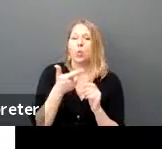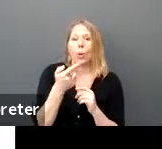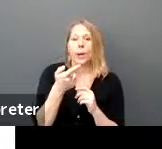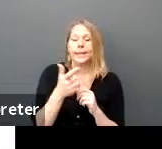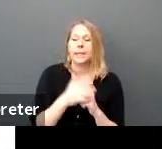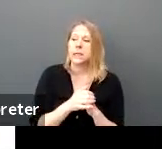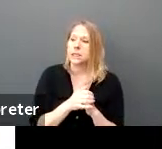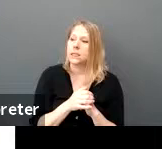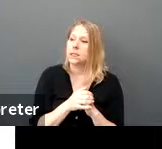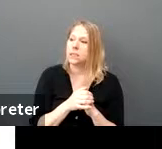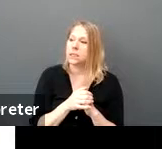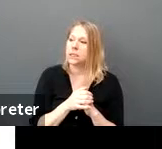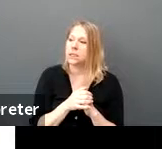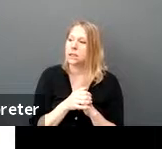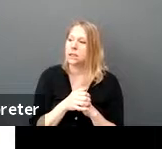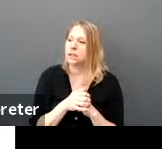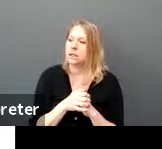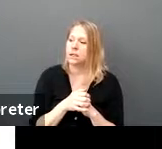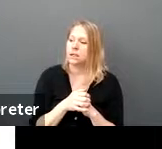21.